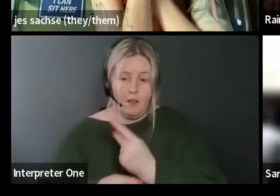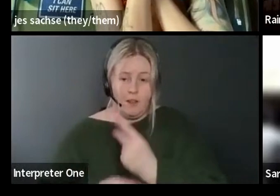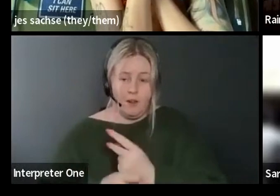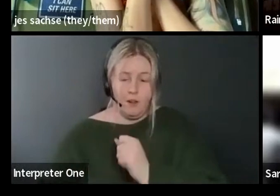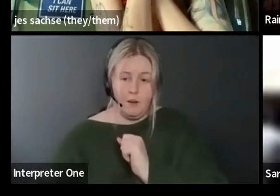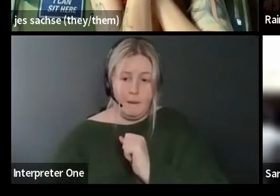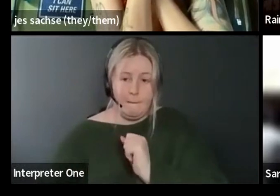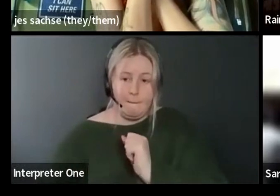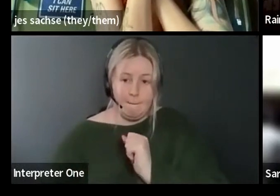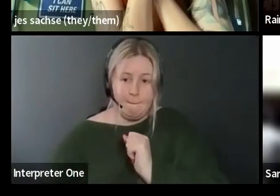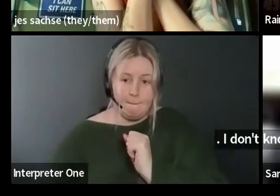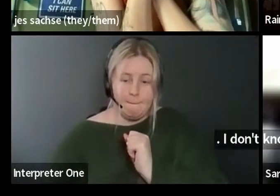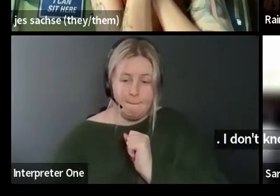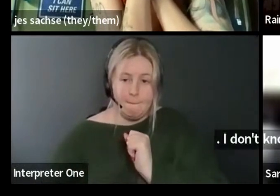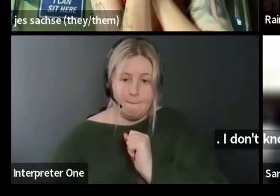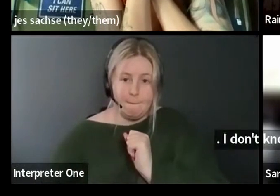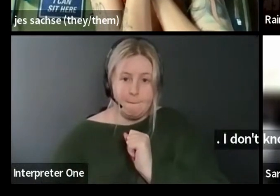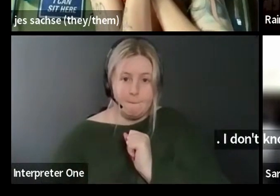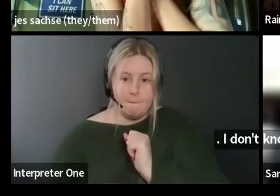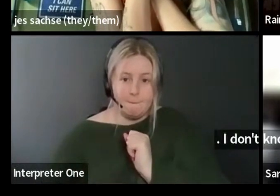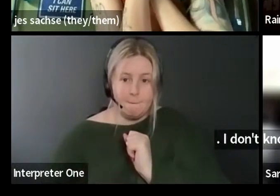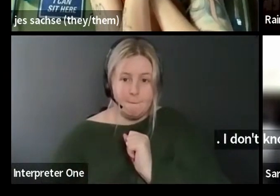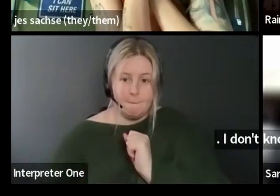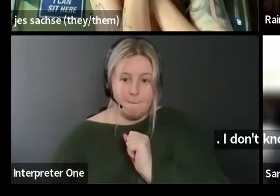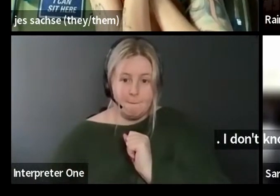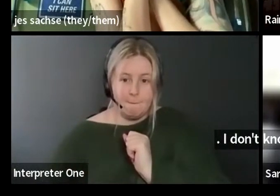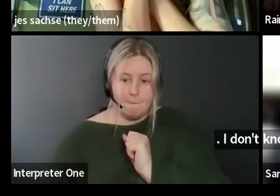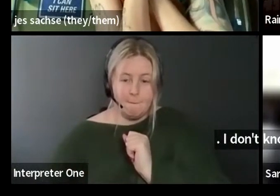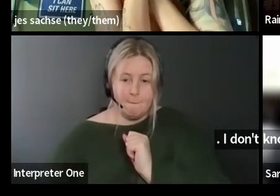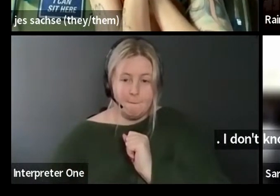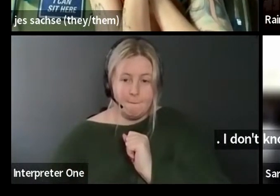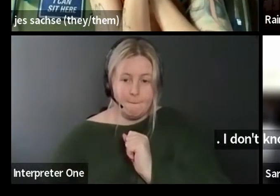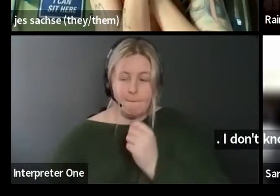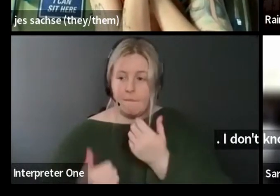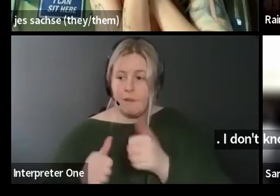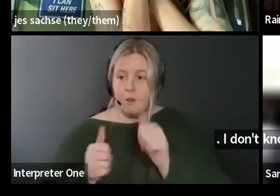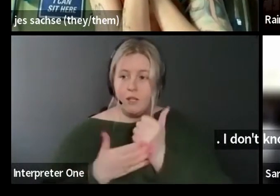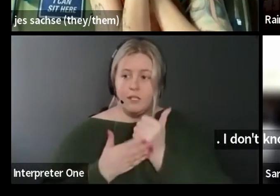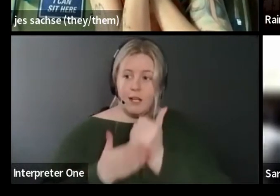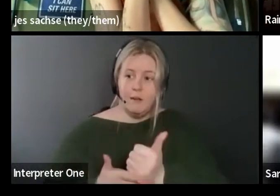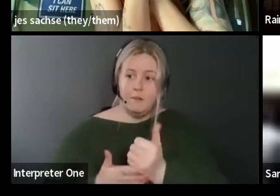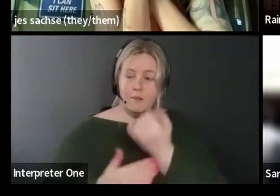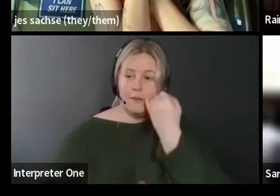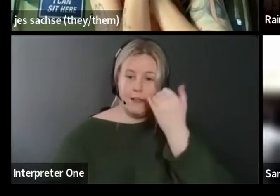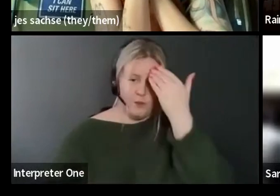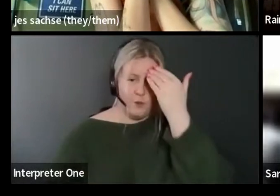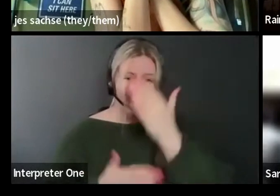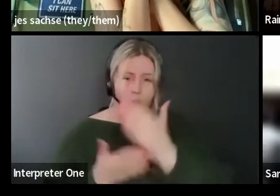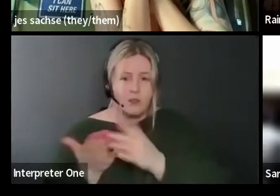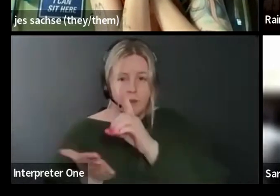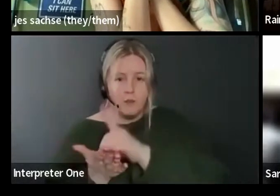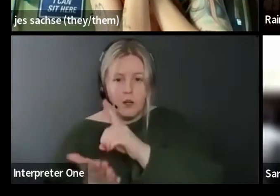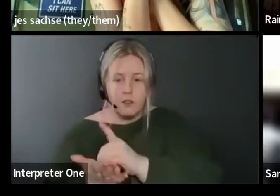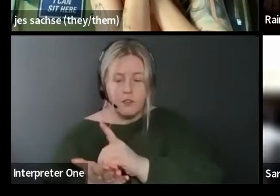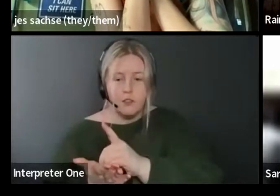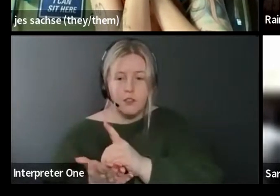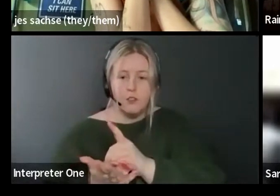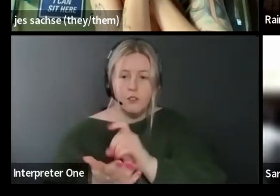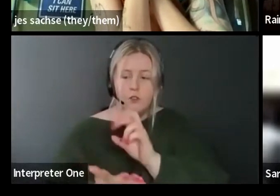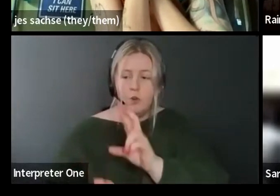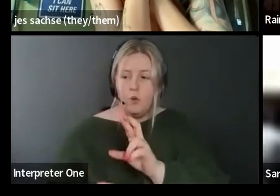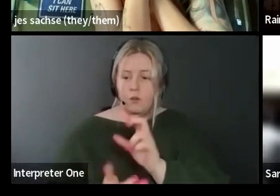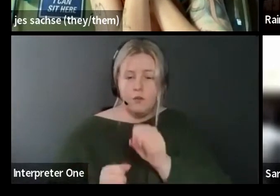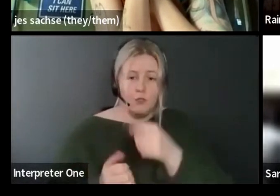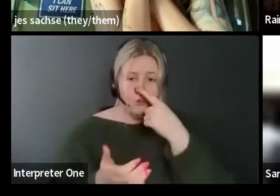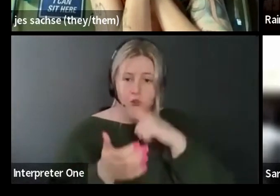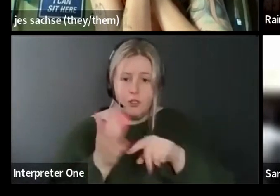healthcare, but yeah, like trying to like help them out, you know, if you know some doctors and stuff like that, like go check sanctuary policies,